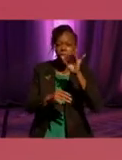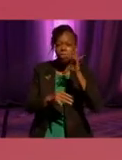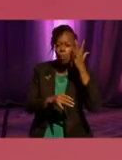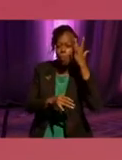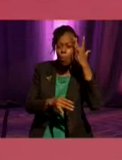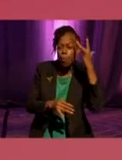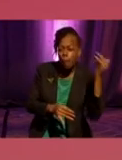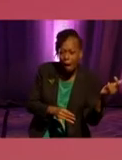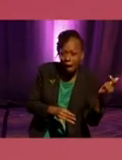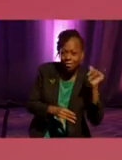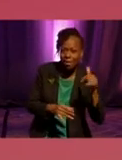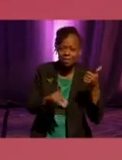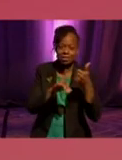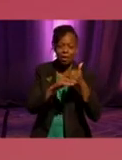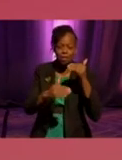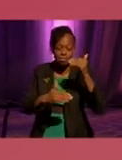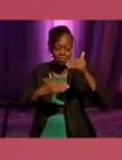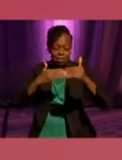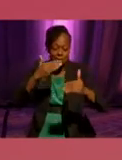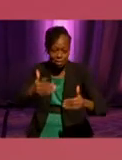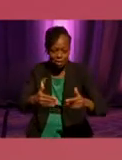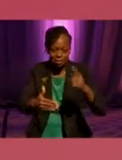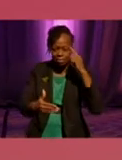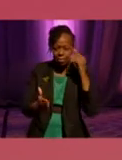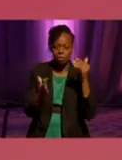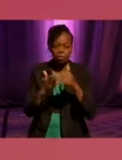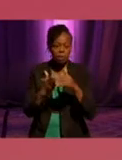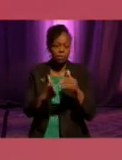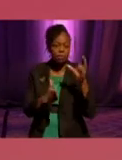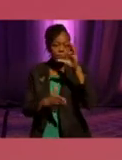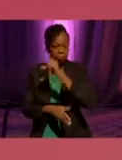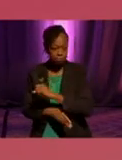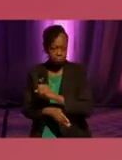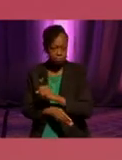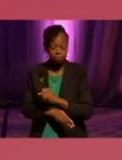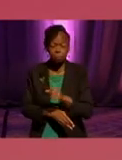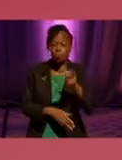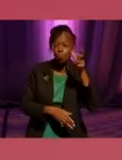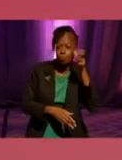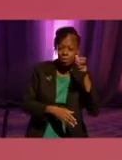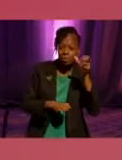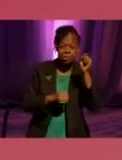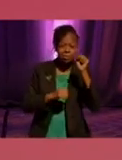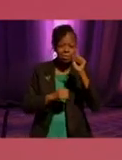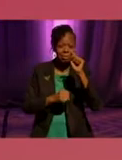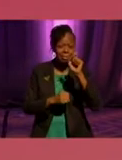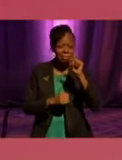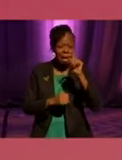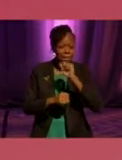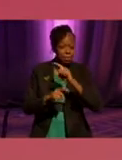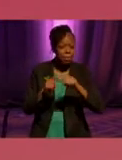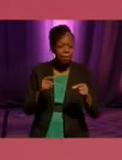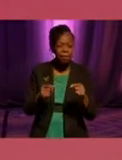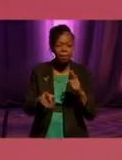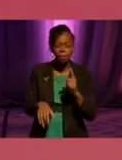that is something that I think is often missing. We hear the stats, but rarely are